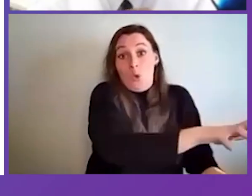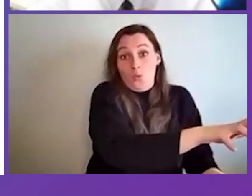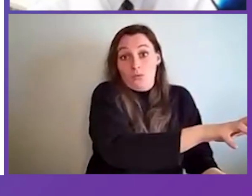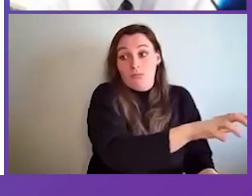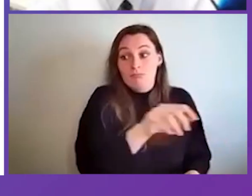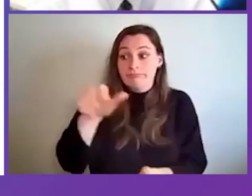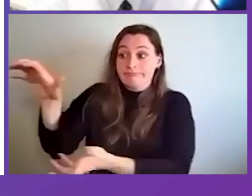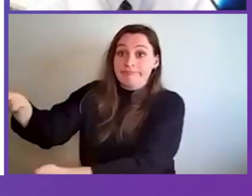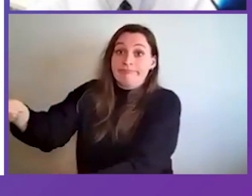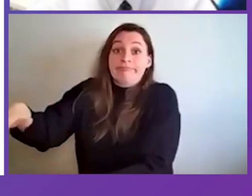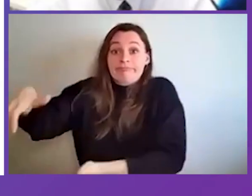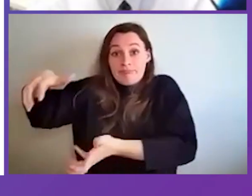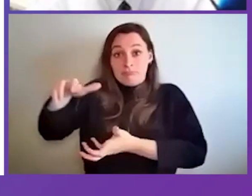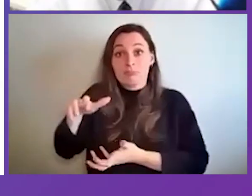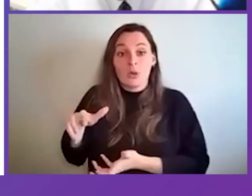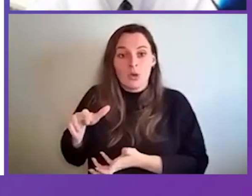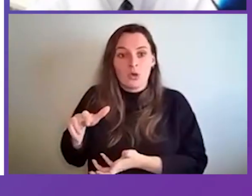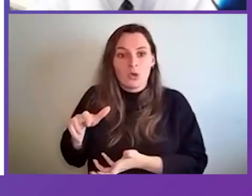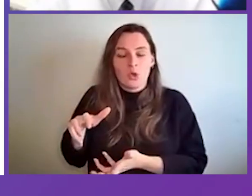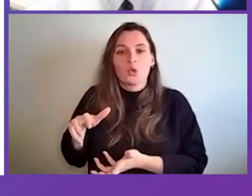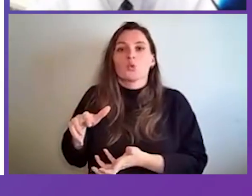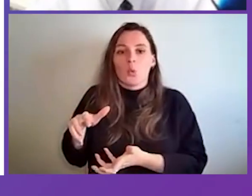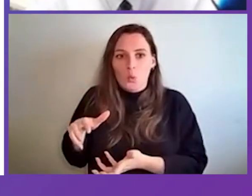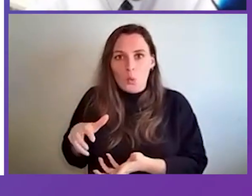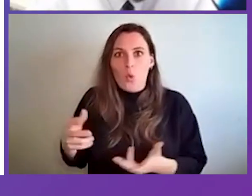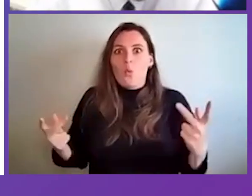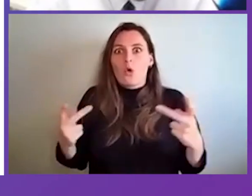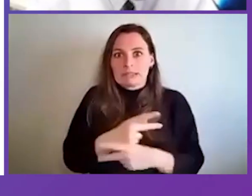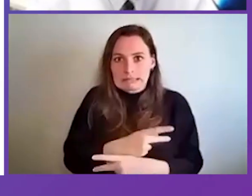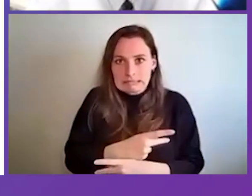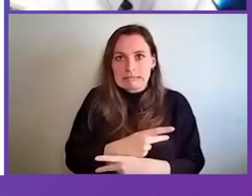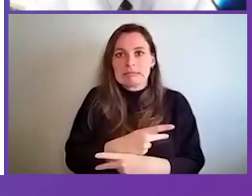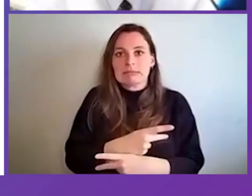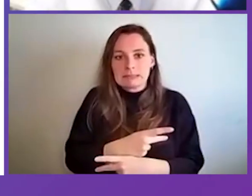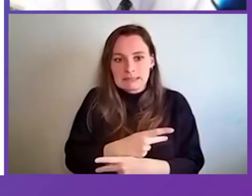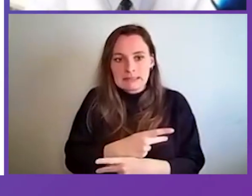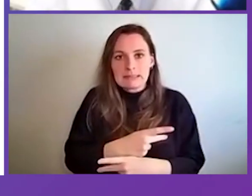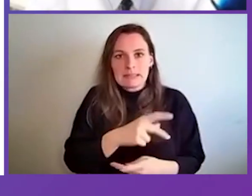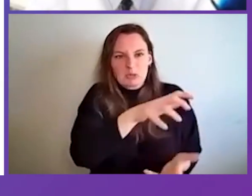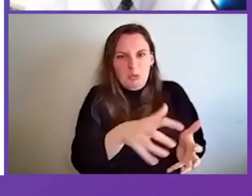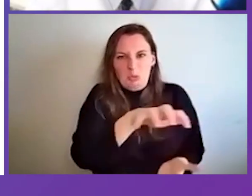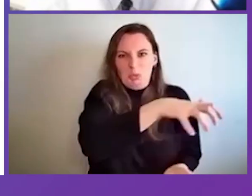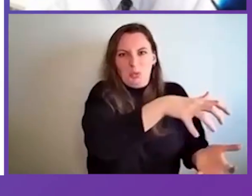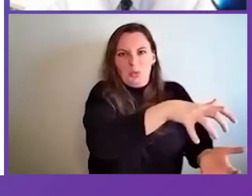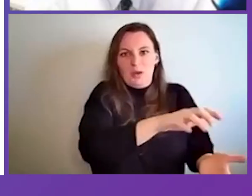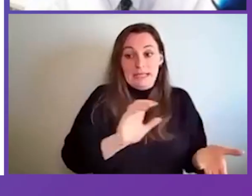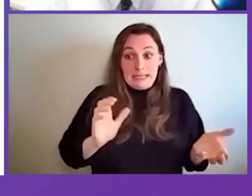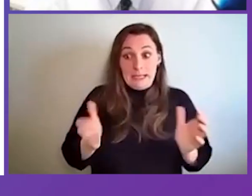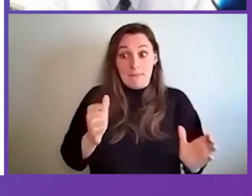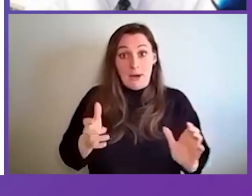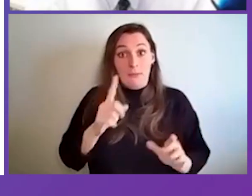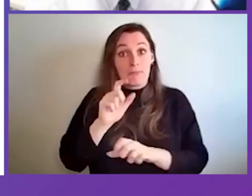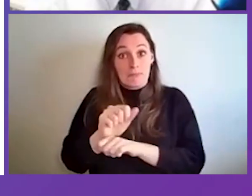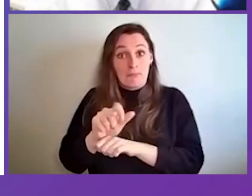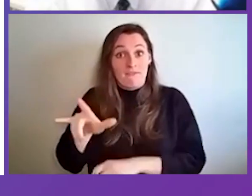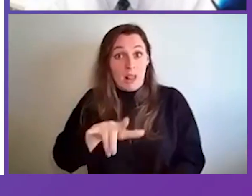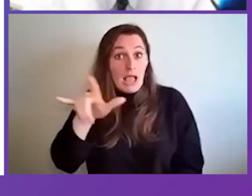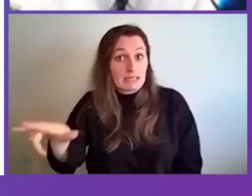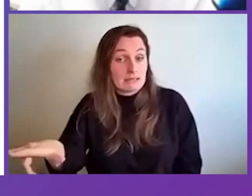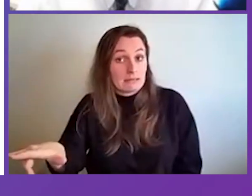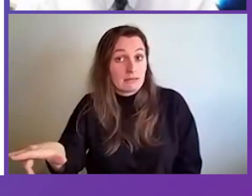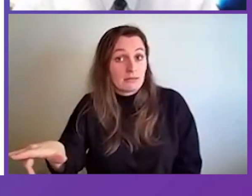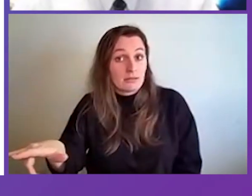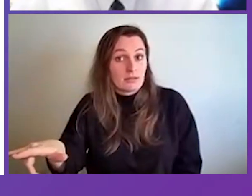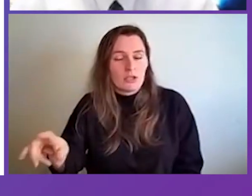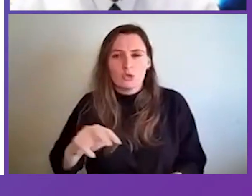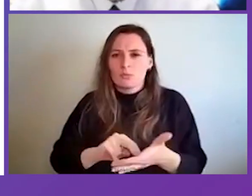to the actual flight itself. And that underscores our kind of